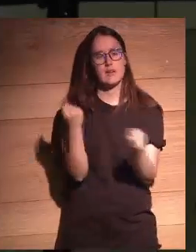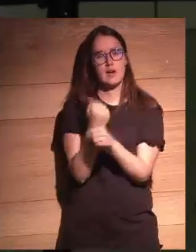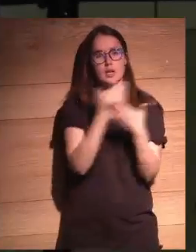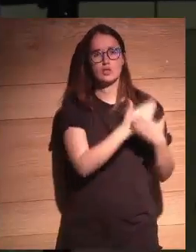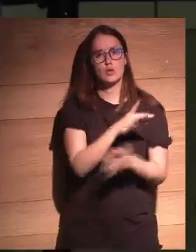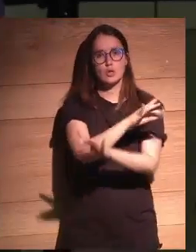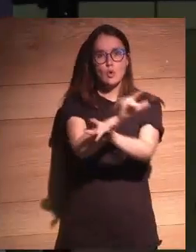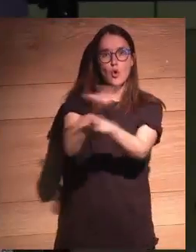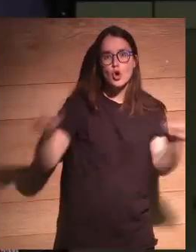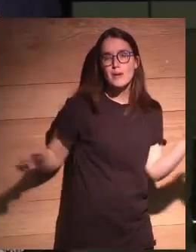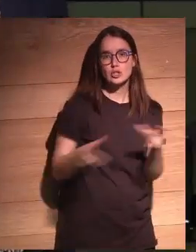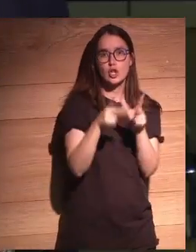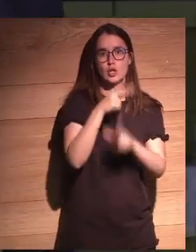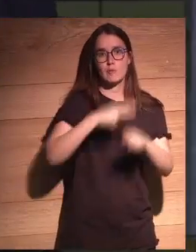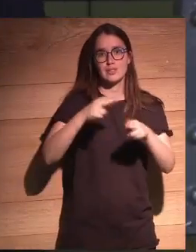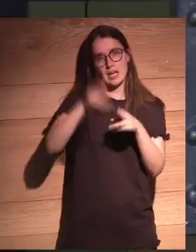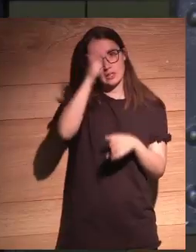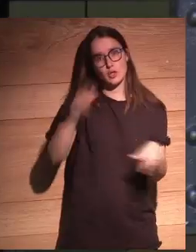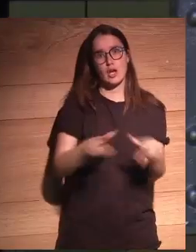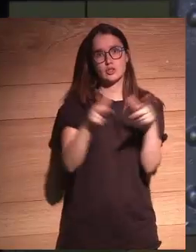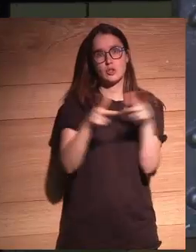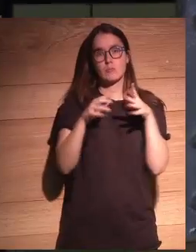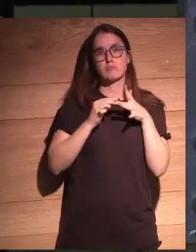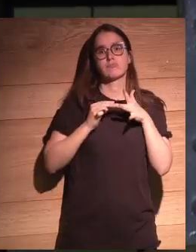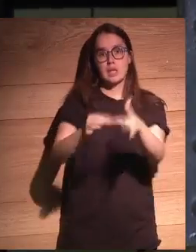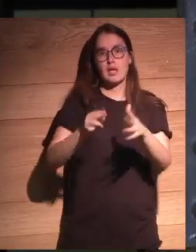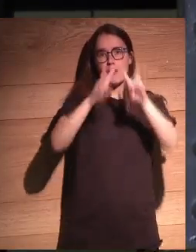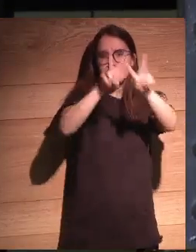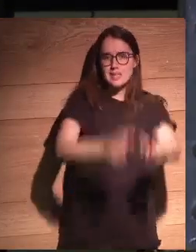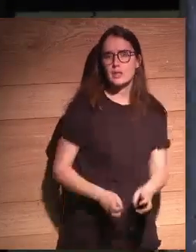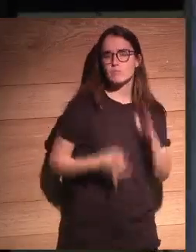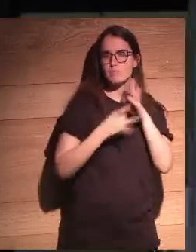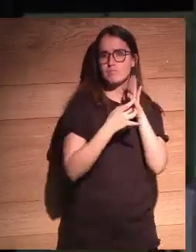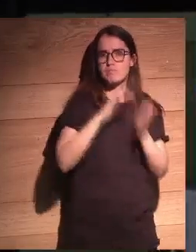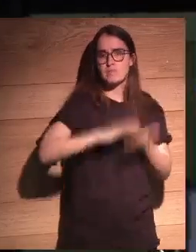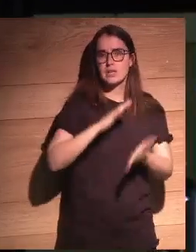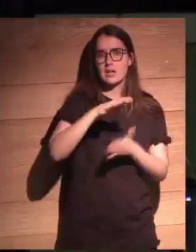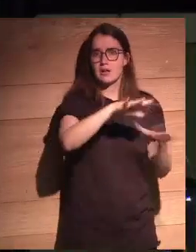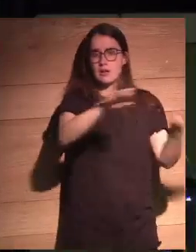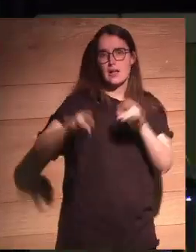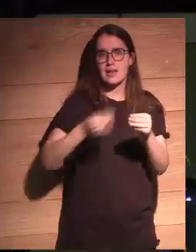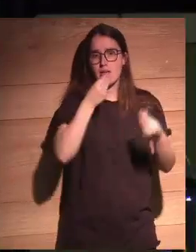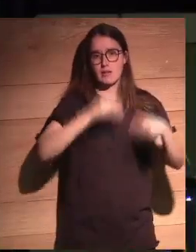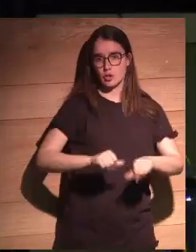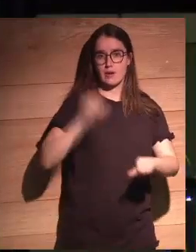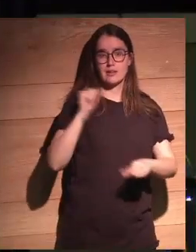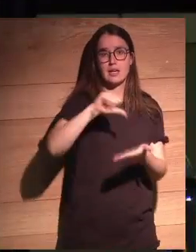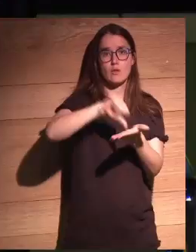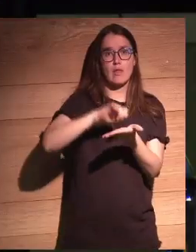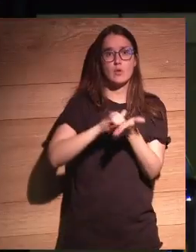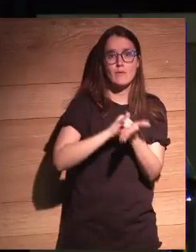Economics. He works in urban planning, political sociology. He has directed